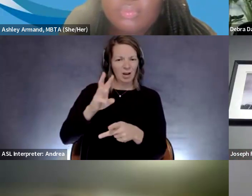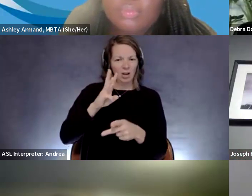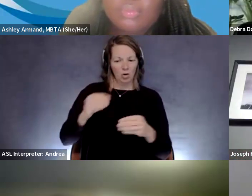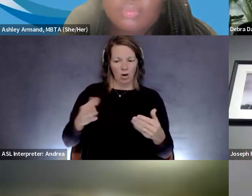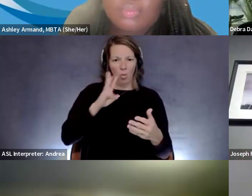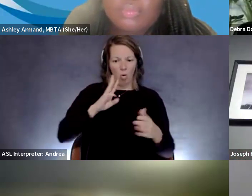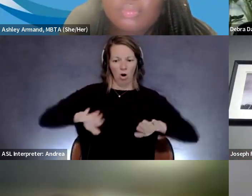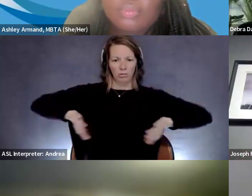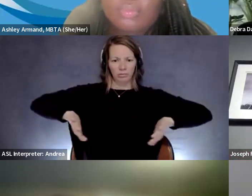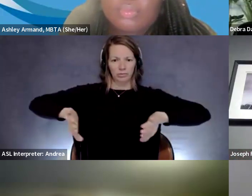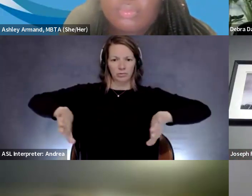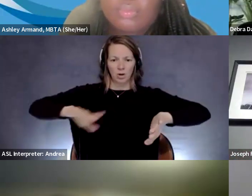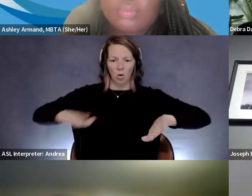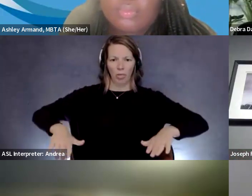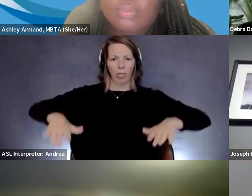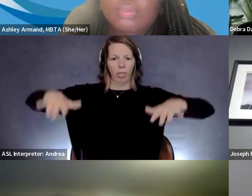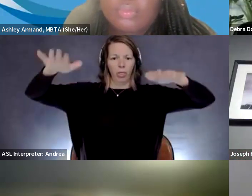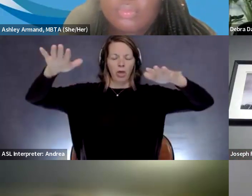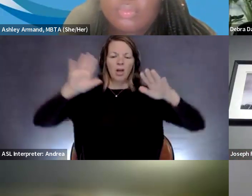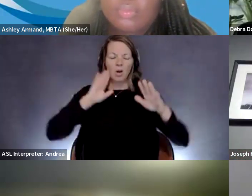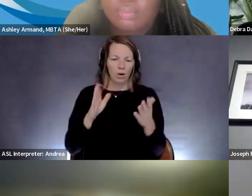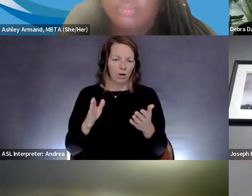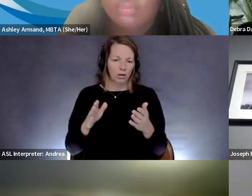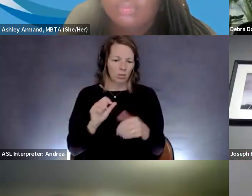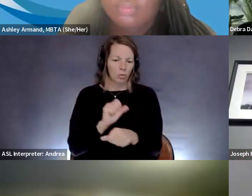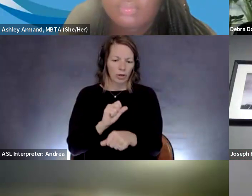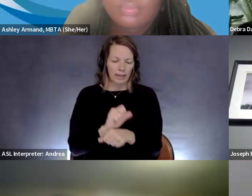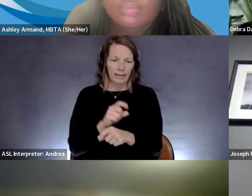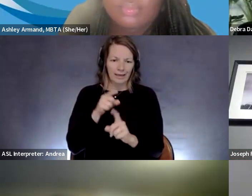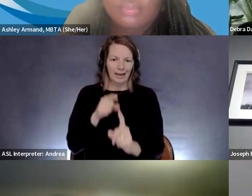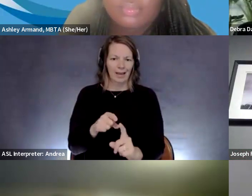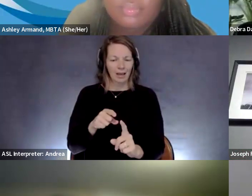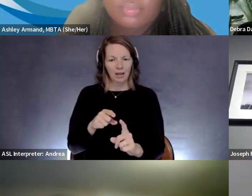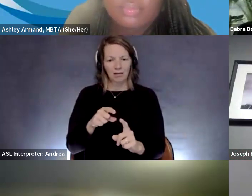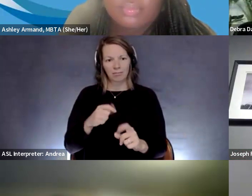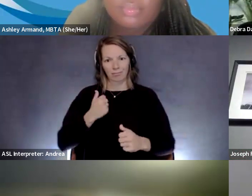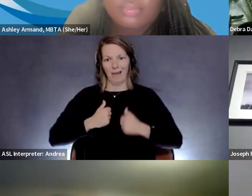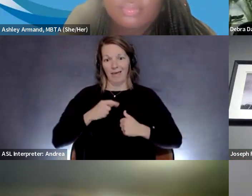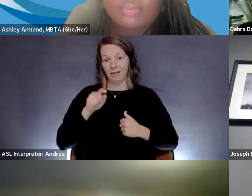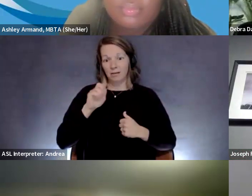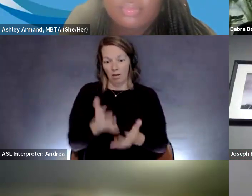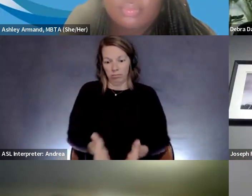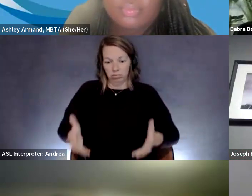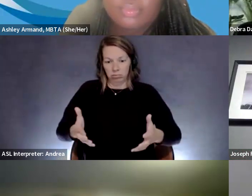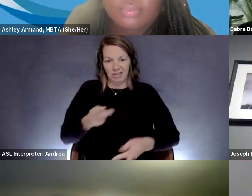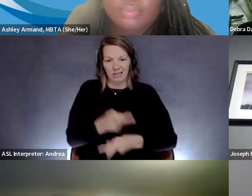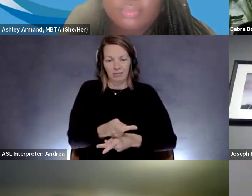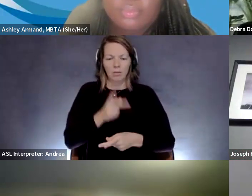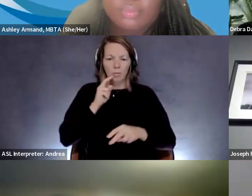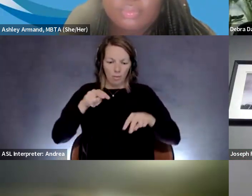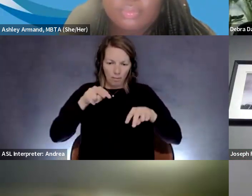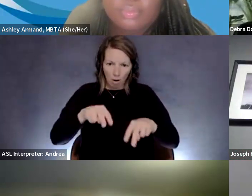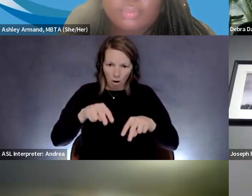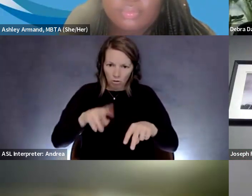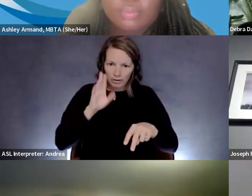from migrating up to the surface. So we're sort of working in a bathtub, and we'll also be monitoring the groundwater, make sure